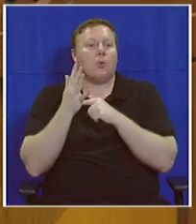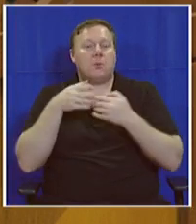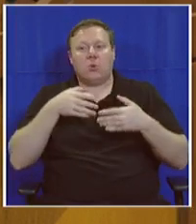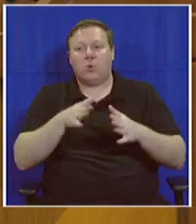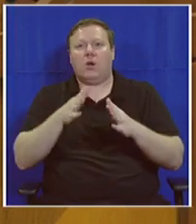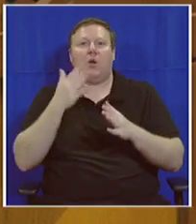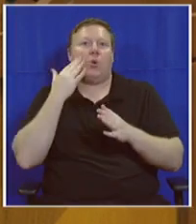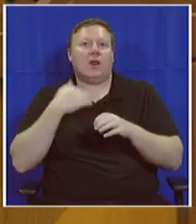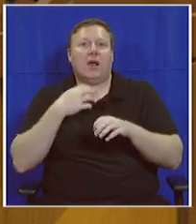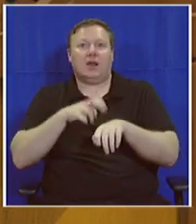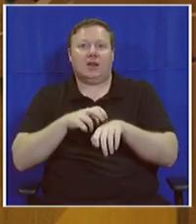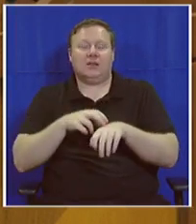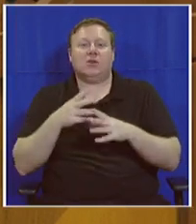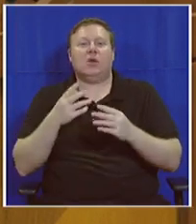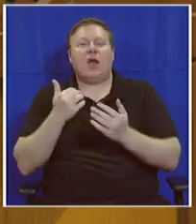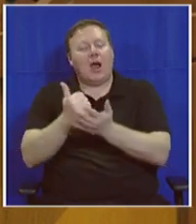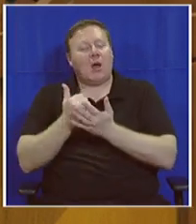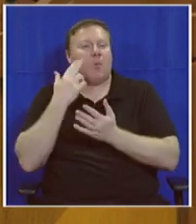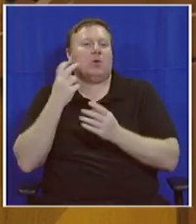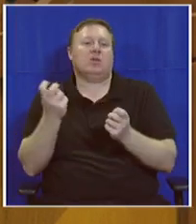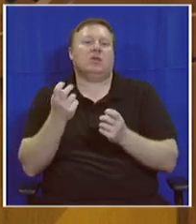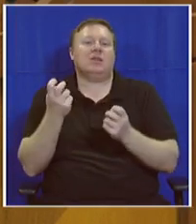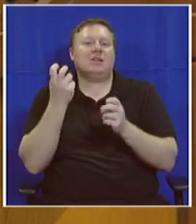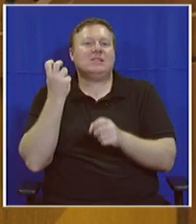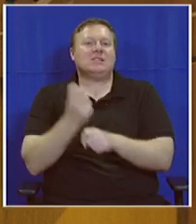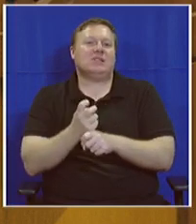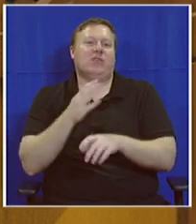I went through some difficulty. We also used